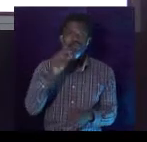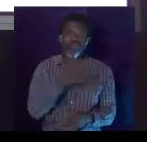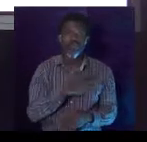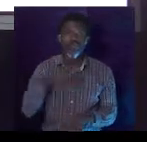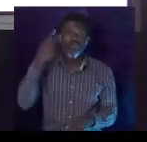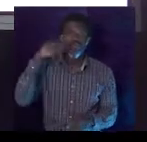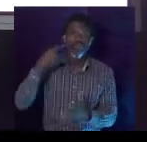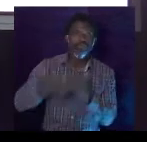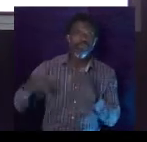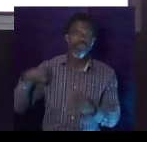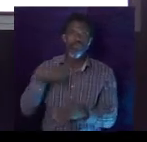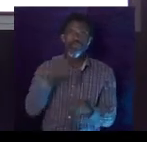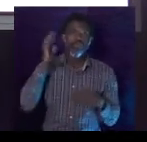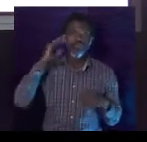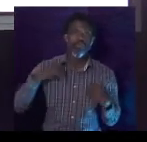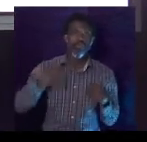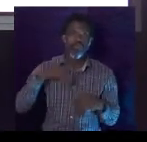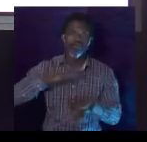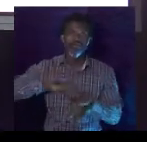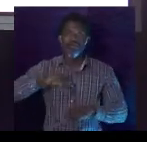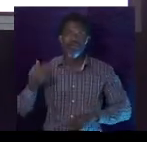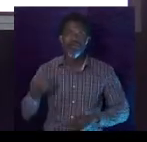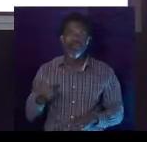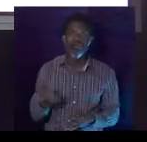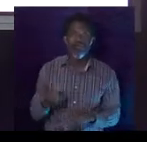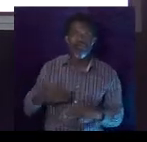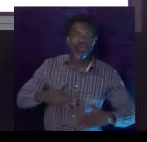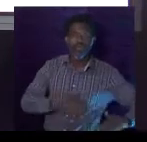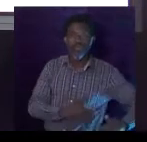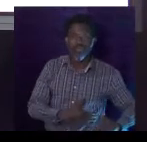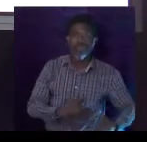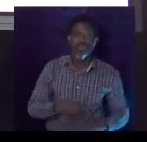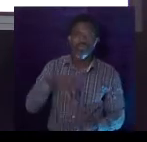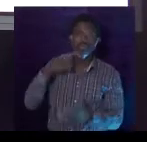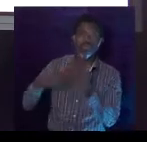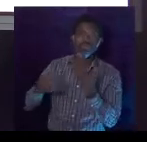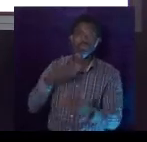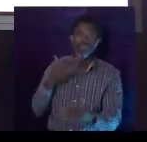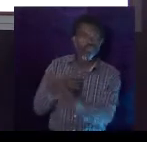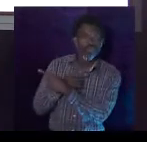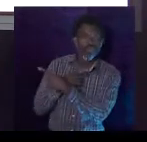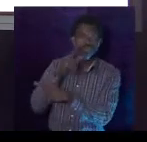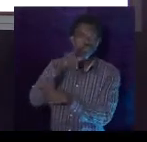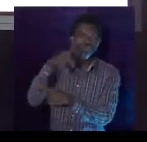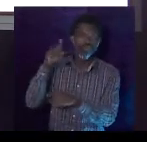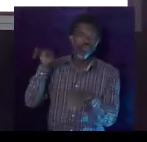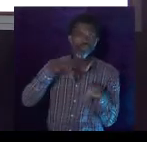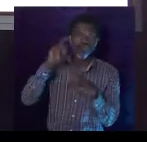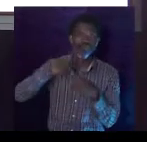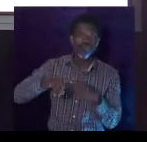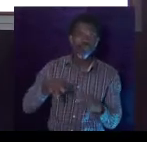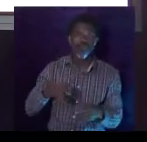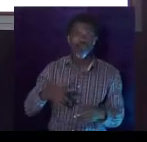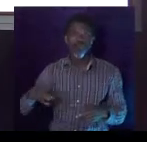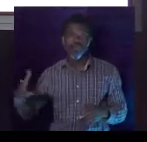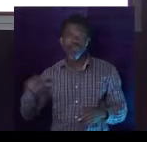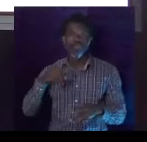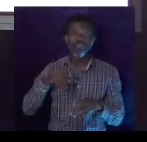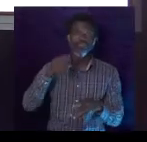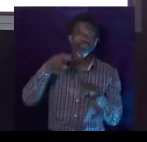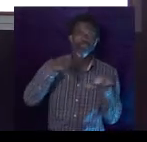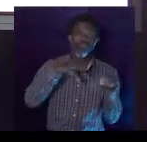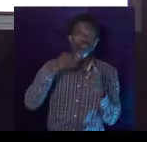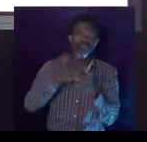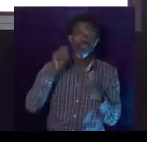remember that this is an equation and this is the bridge. So whatever you do to the left, you have to do to the right. And that is why I've brought 100 here to divide